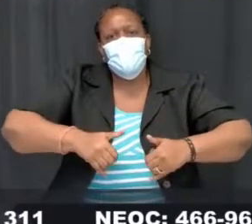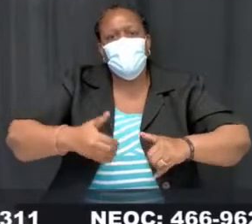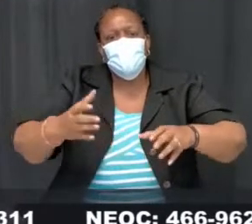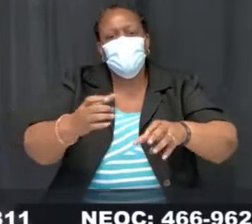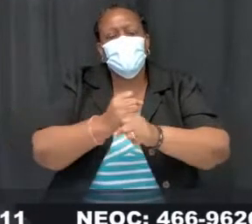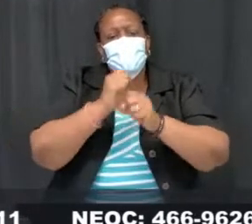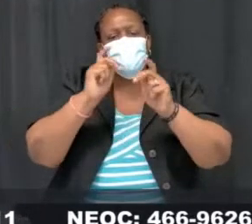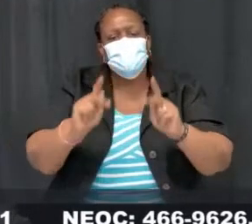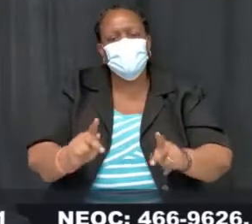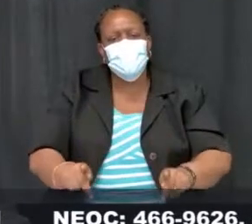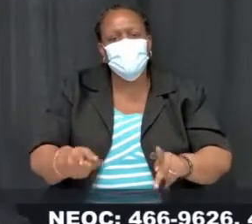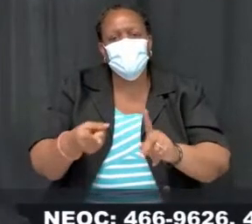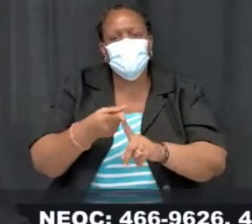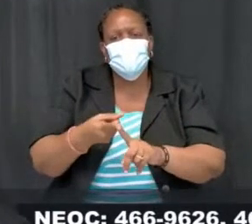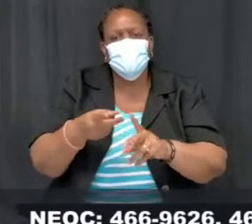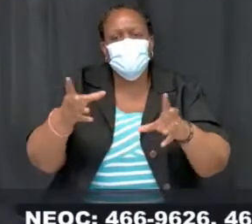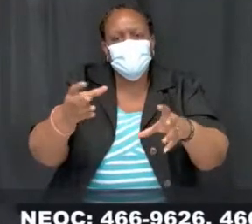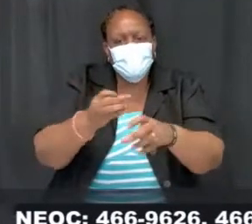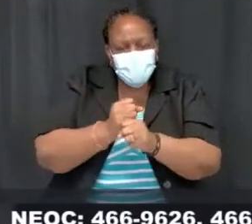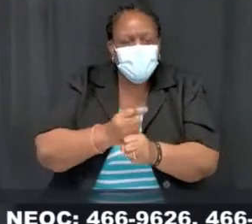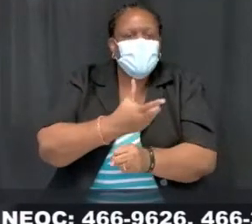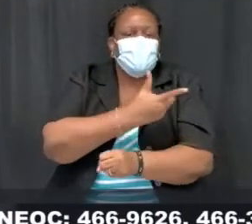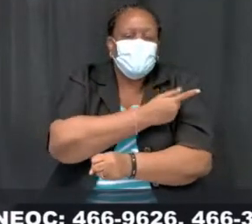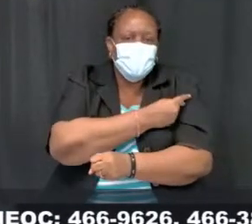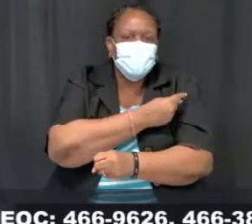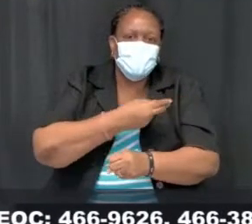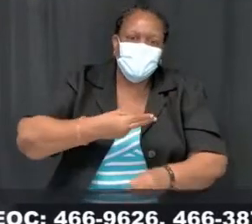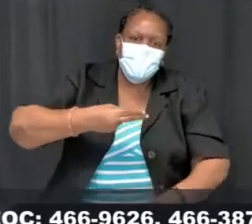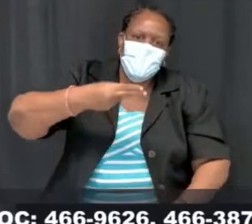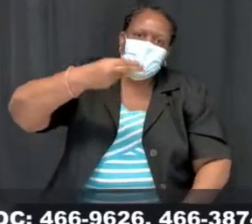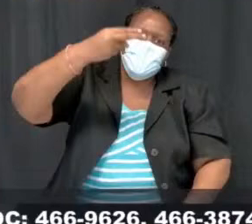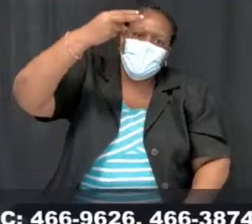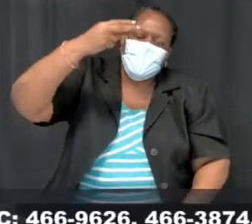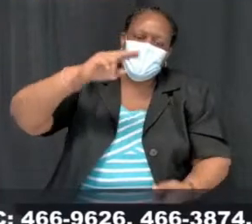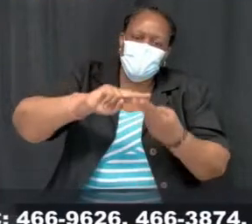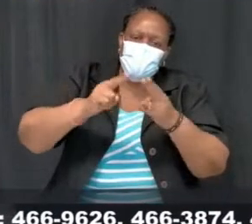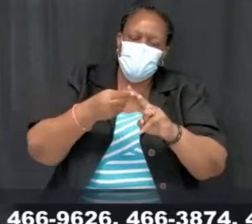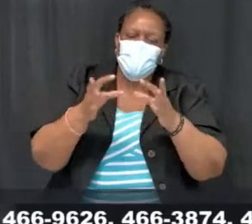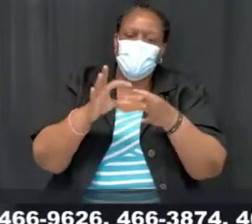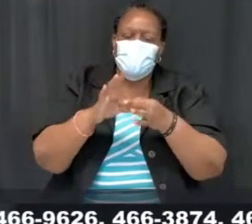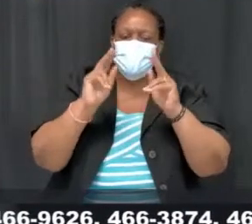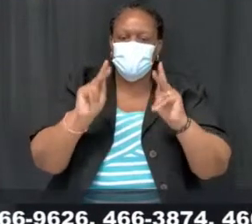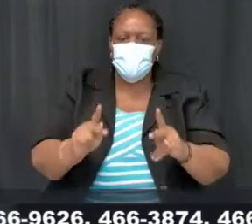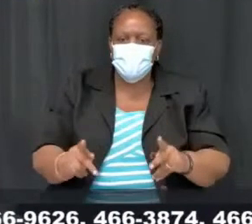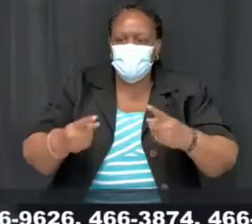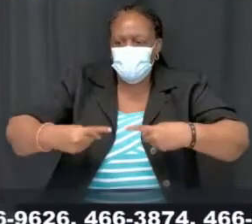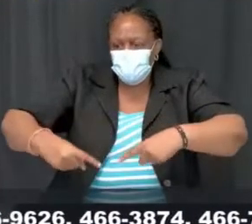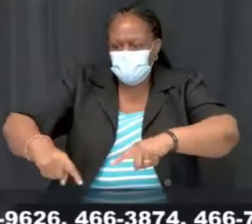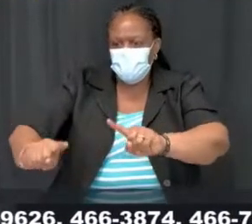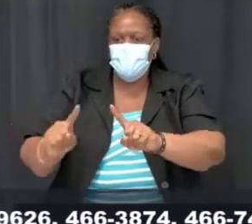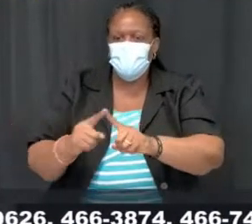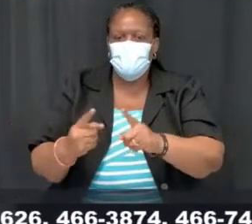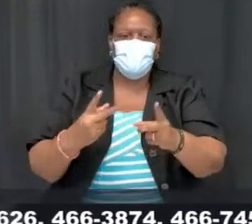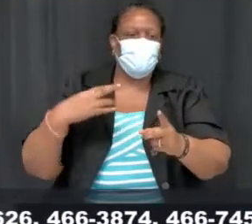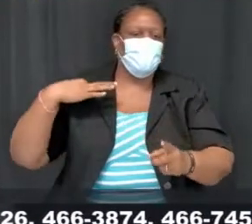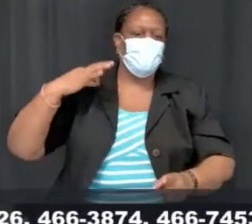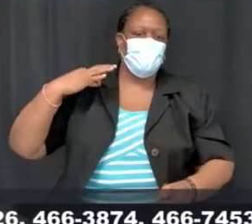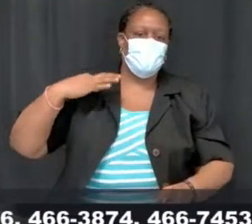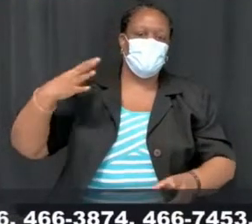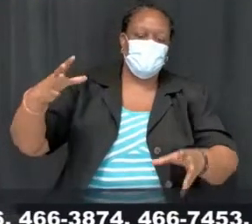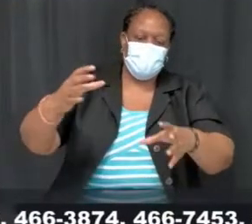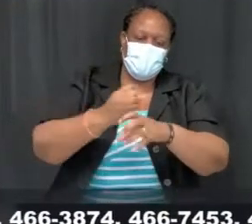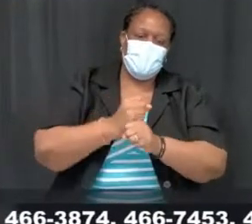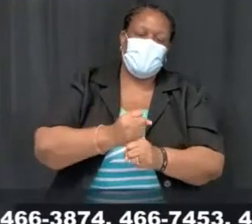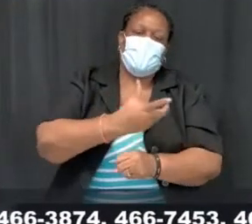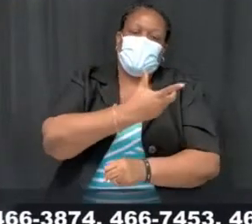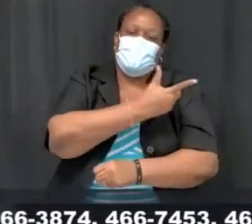program and the coverage that we have and the high percentage of persons who showed up to be vaccinated. And I